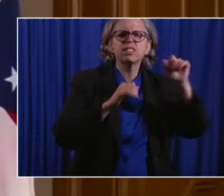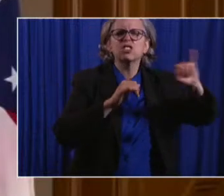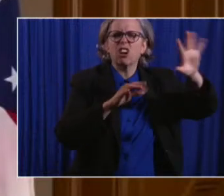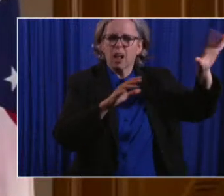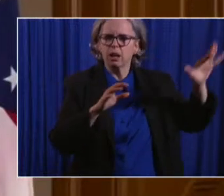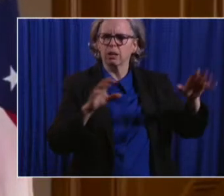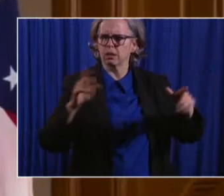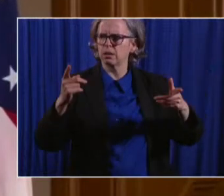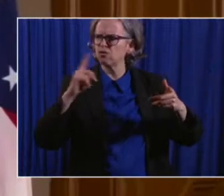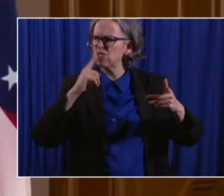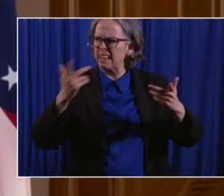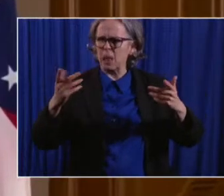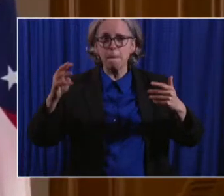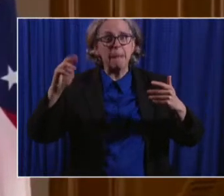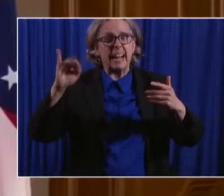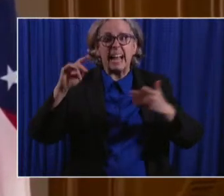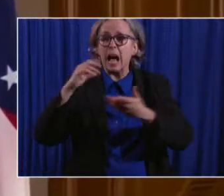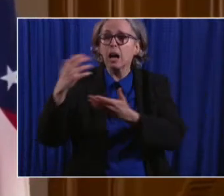difference,